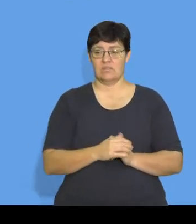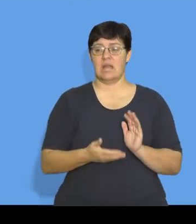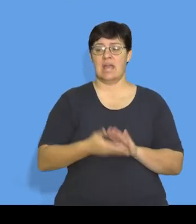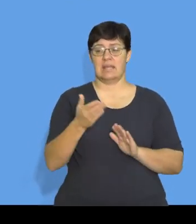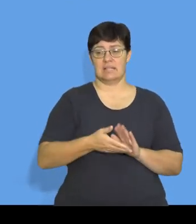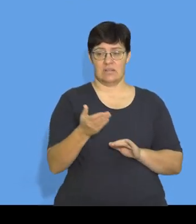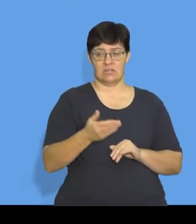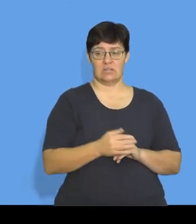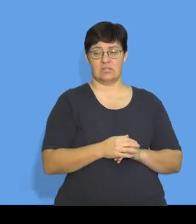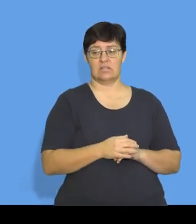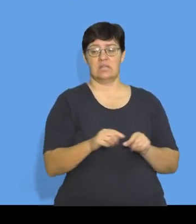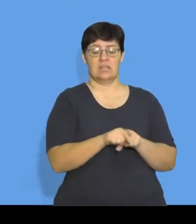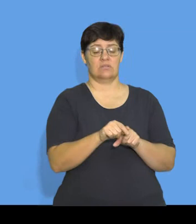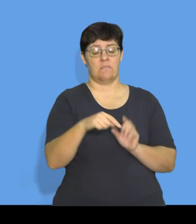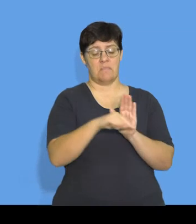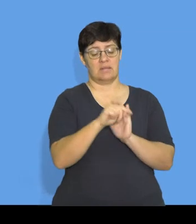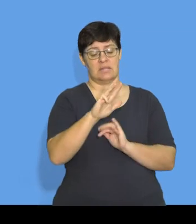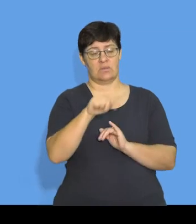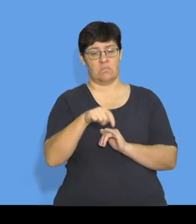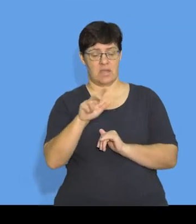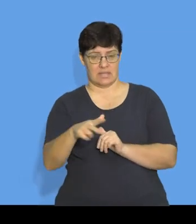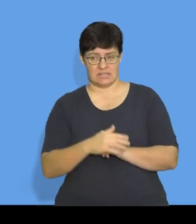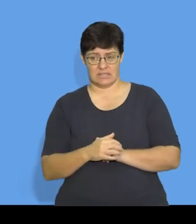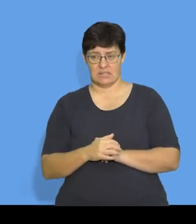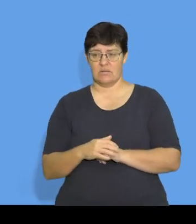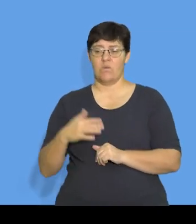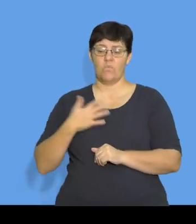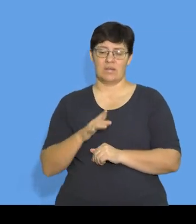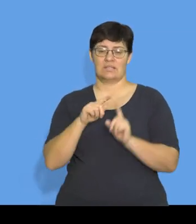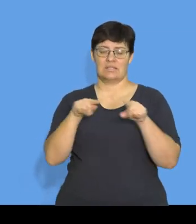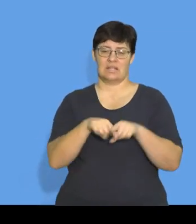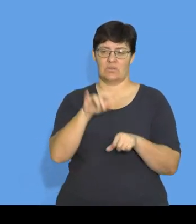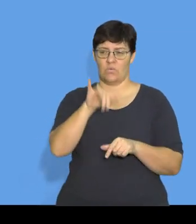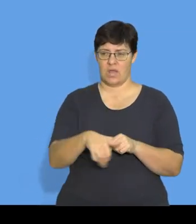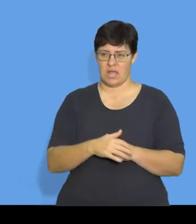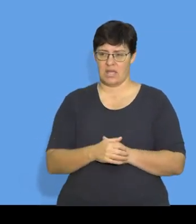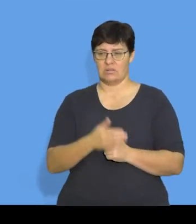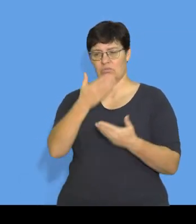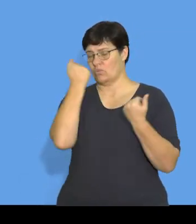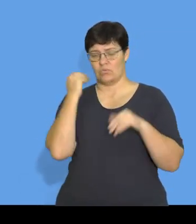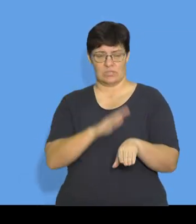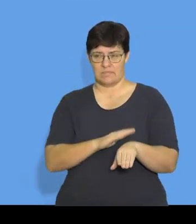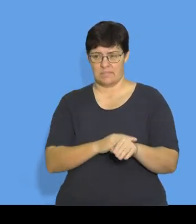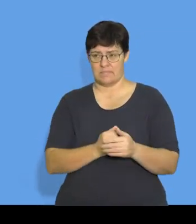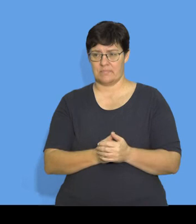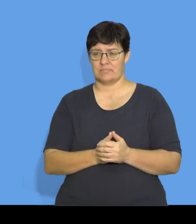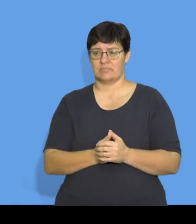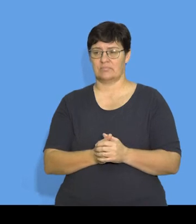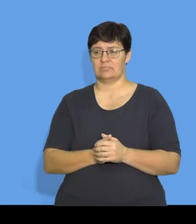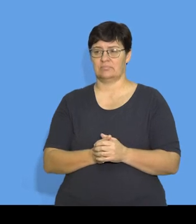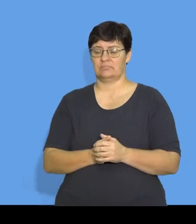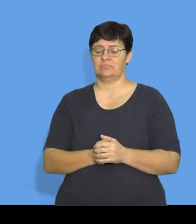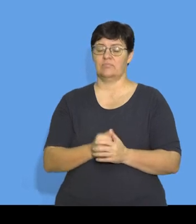minus 9,8. We want delta y. We don't know time. So we would use